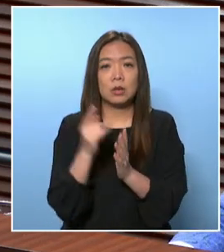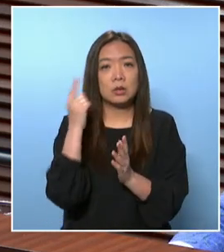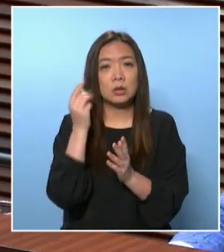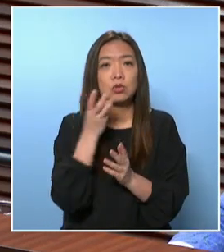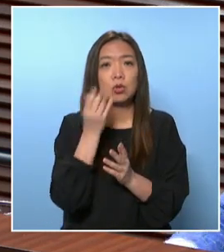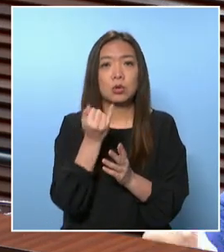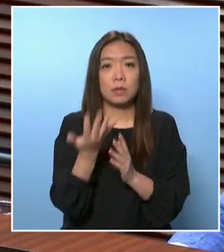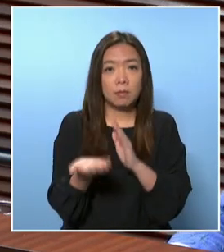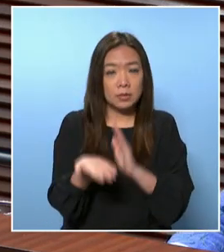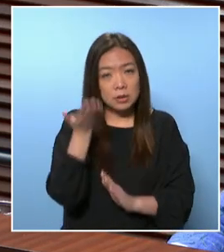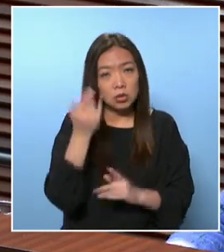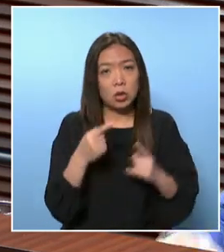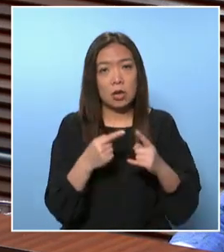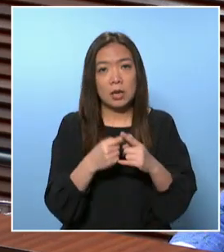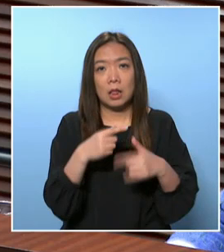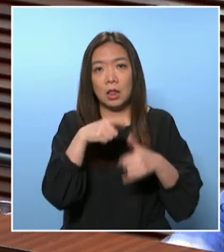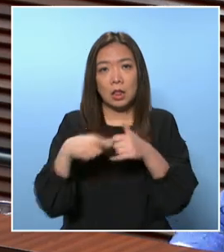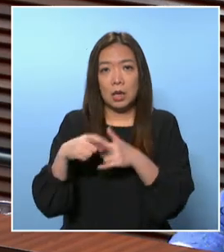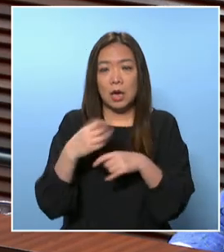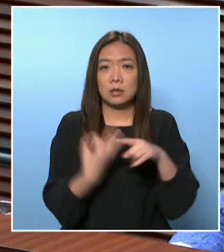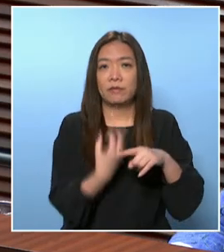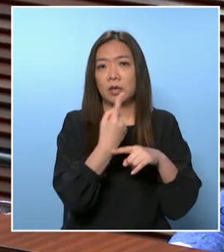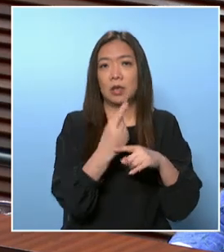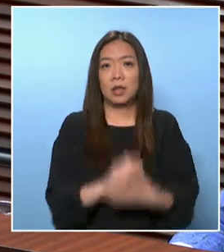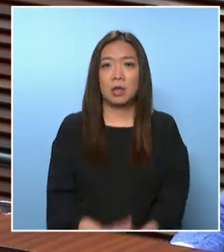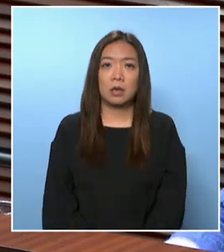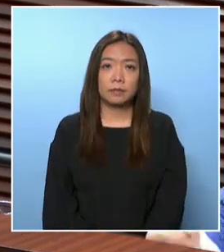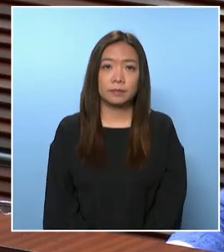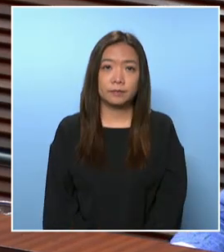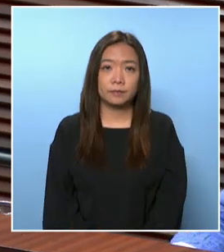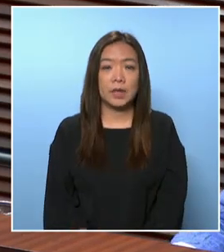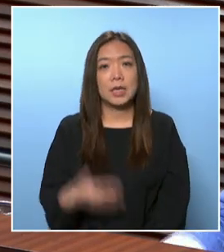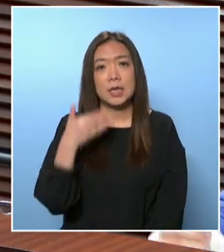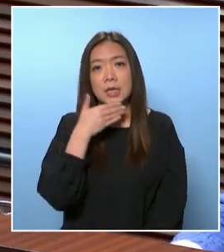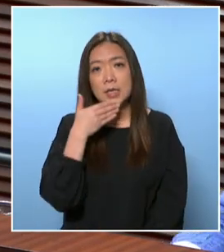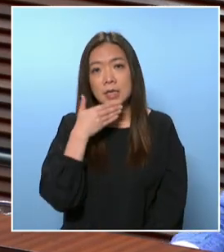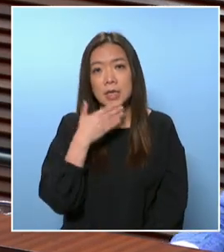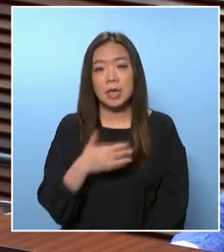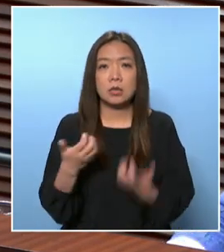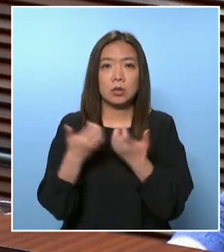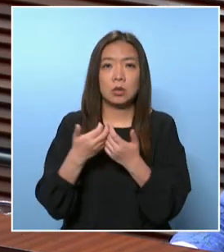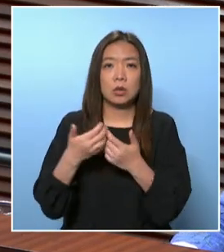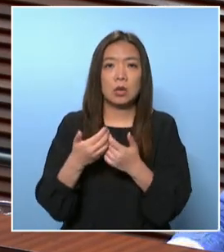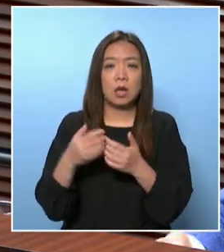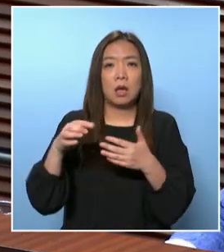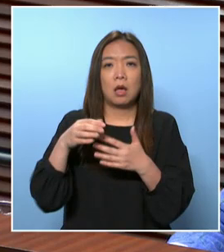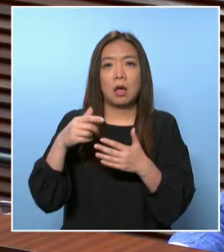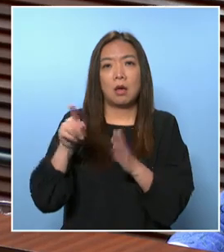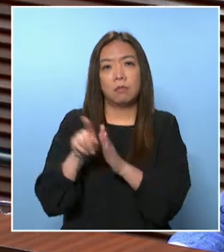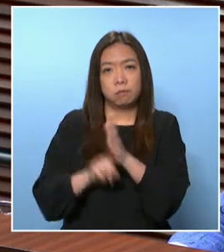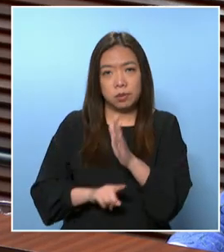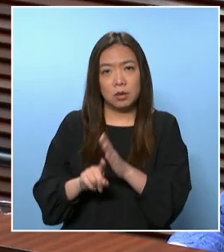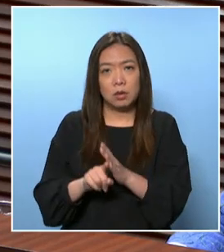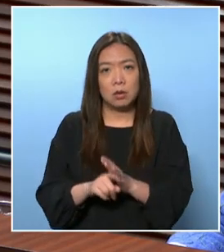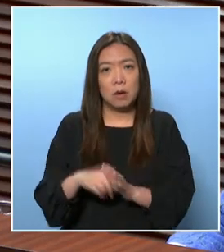2034, those above the age of 65, it would take up 1/3 of the population. The population of young people